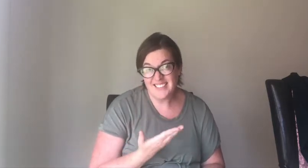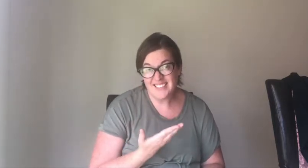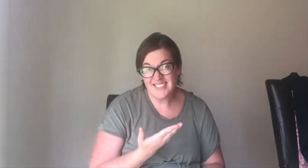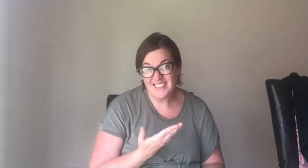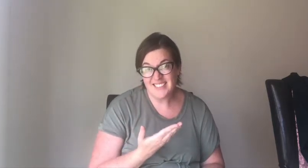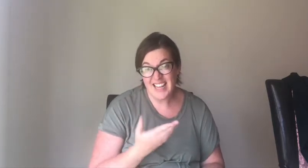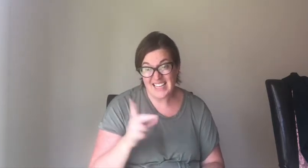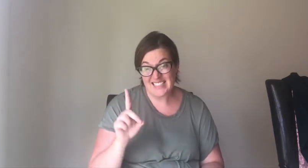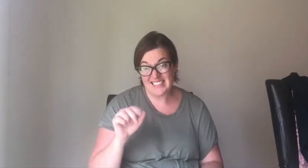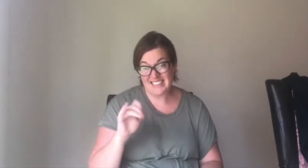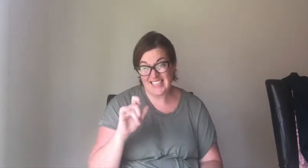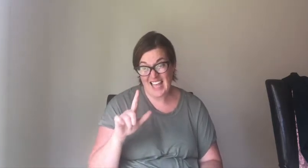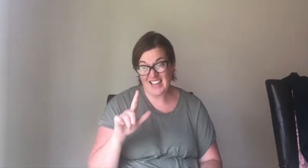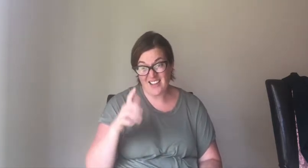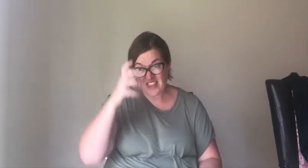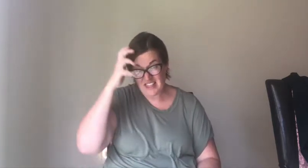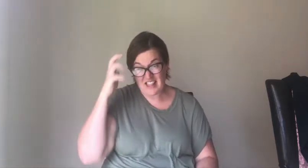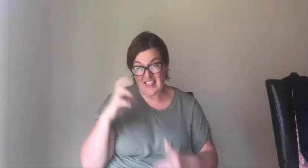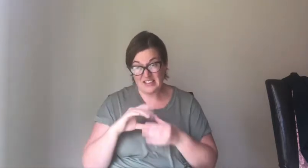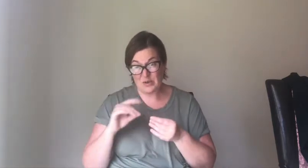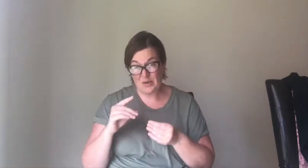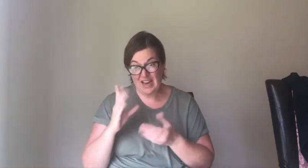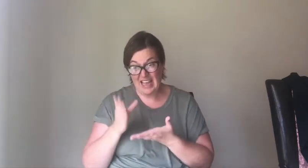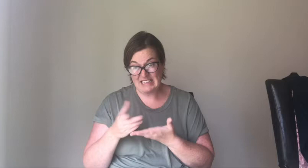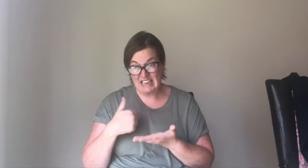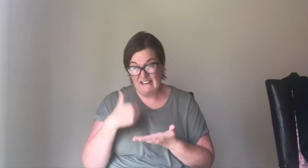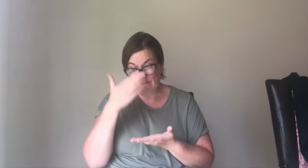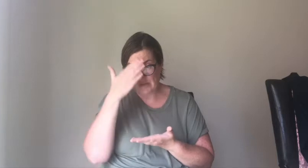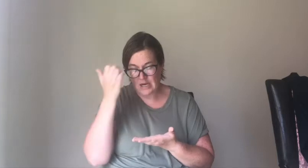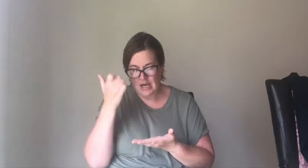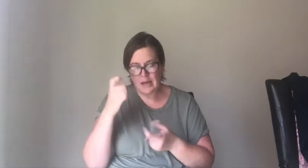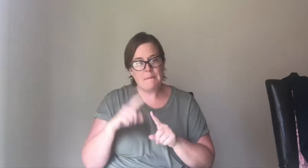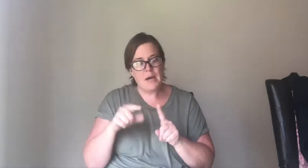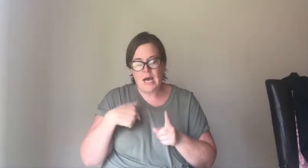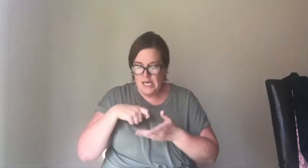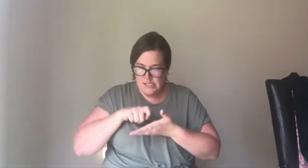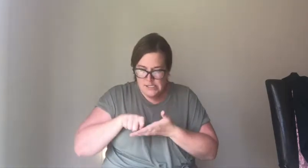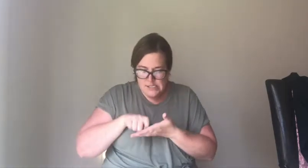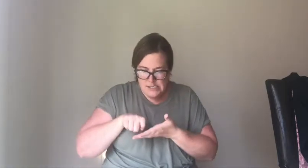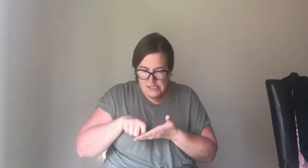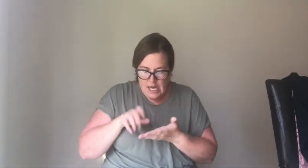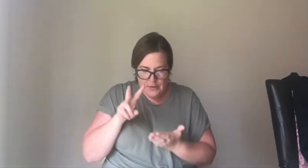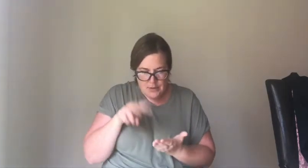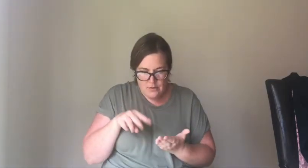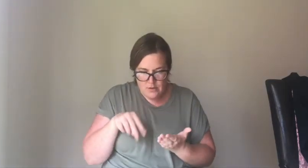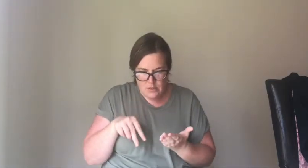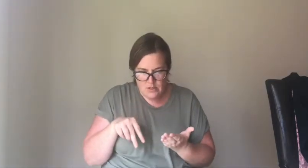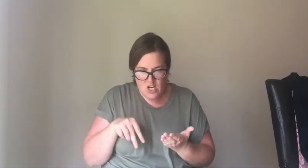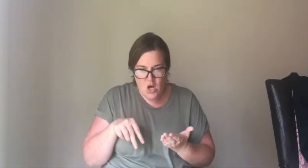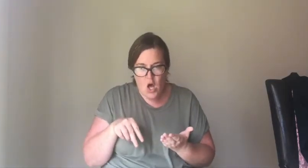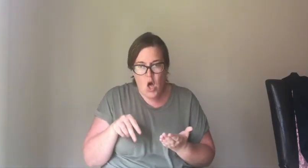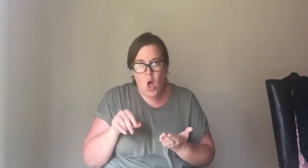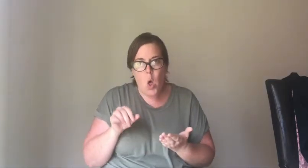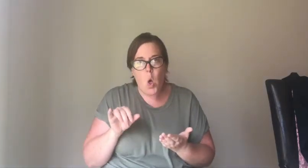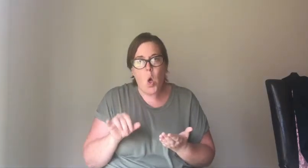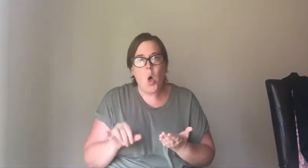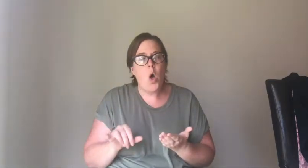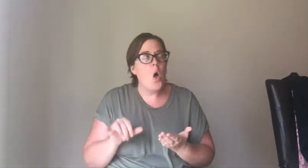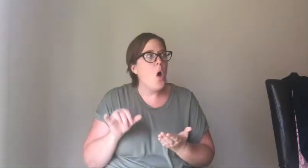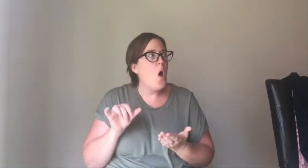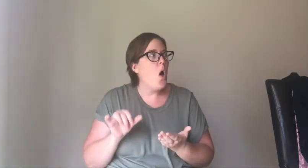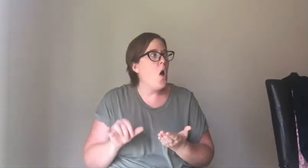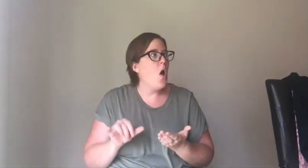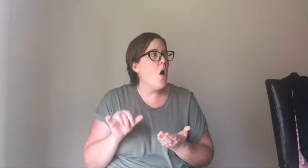applaud. This is the point. Yay, yes. Oh, isn't this wonderful? He was rescued from the mouth of the lions. And if you're in children's church, this is where we end the